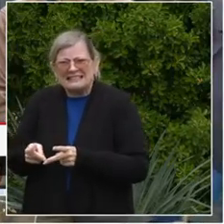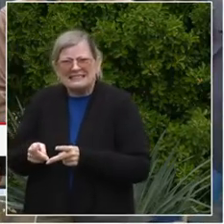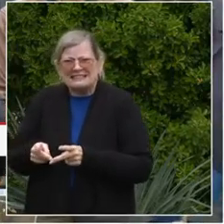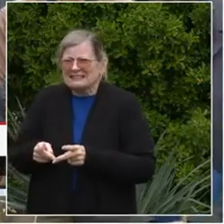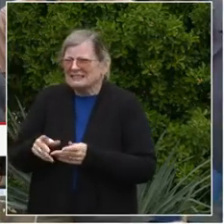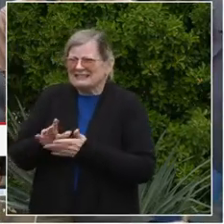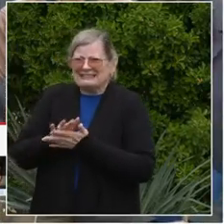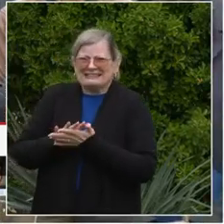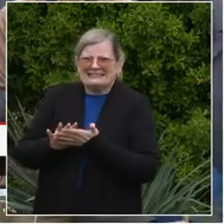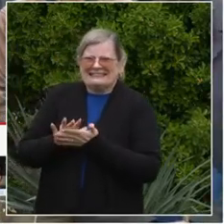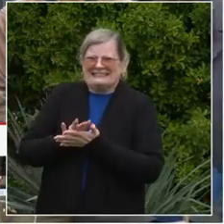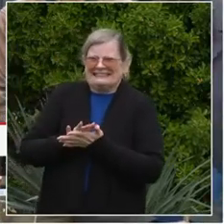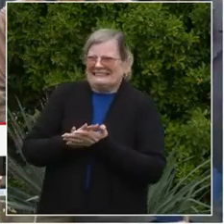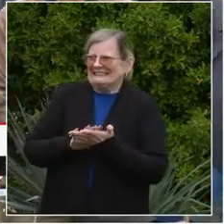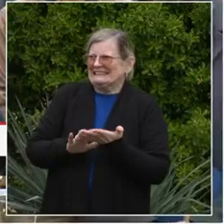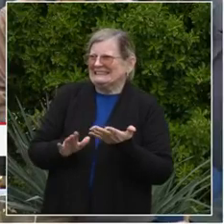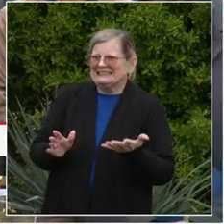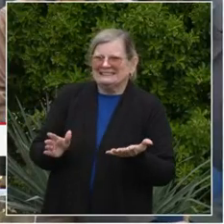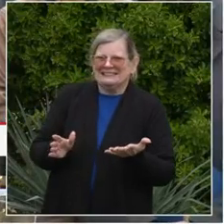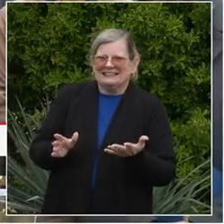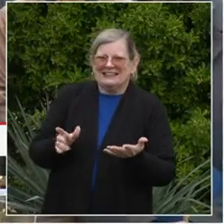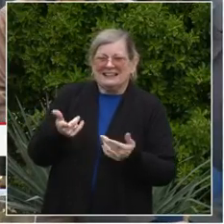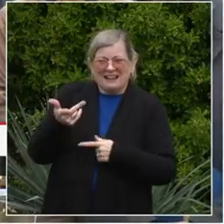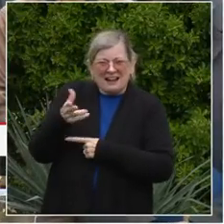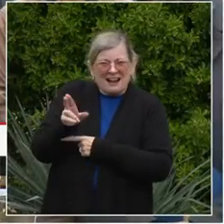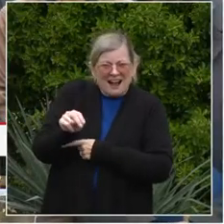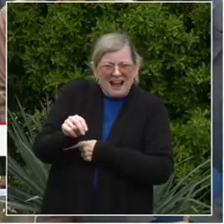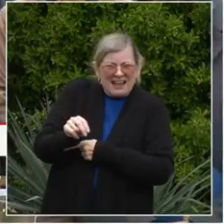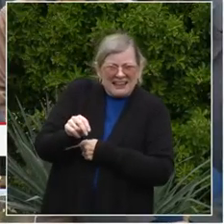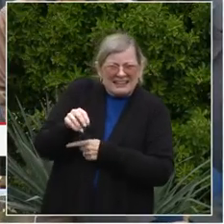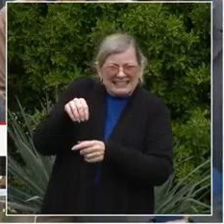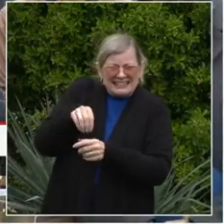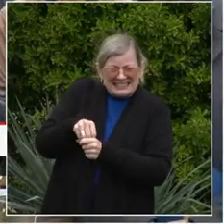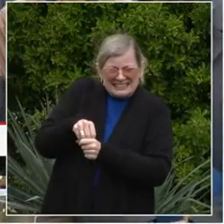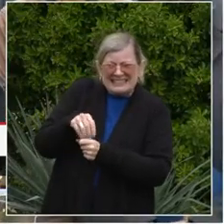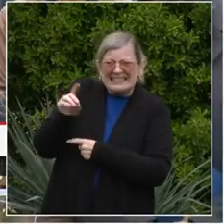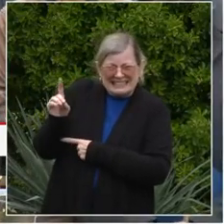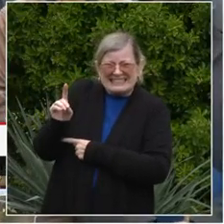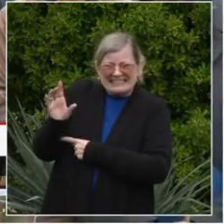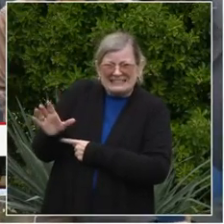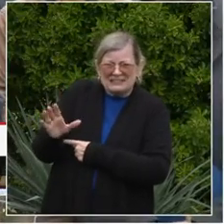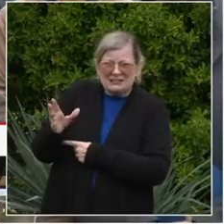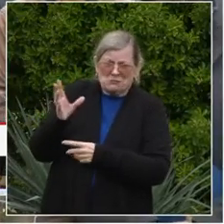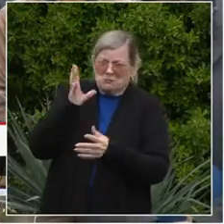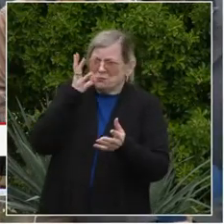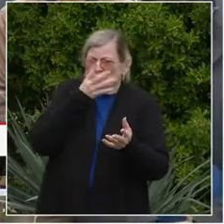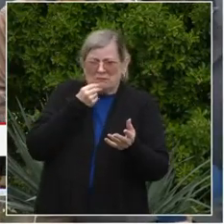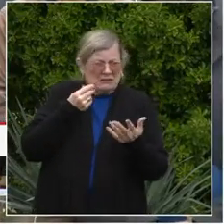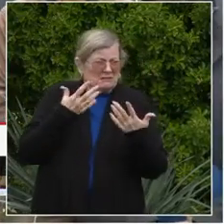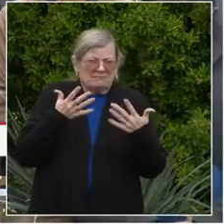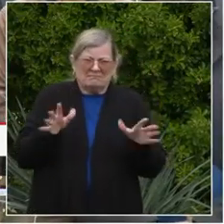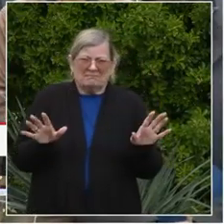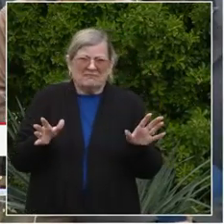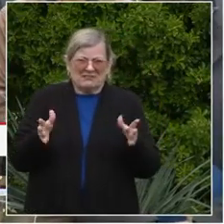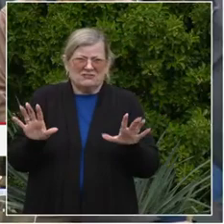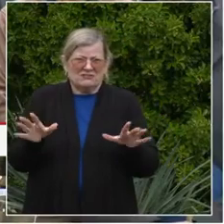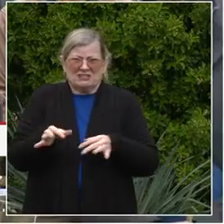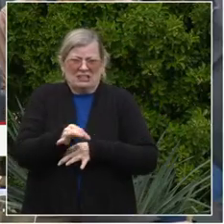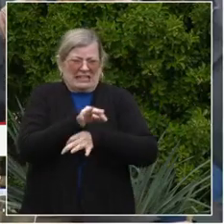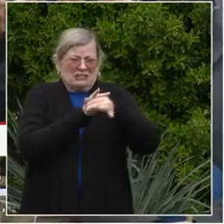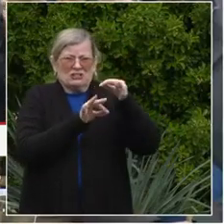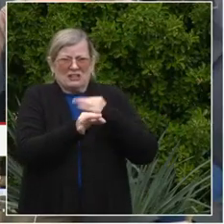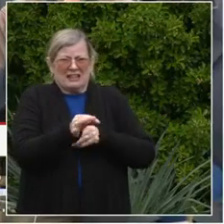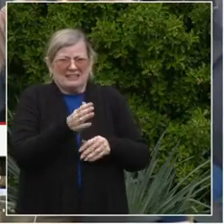Charlie? Our firearms that are in D.C., they pretty much just exchange hands. And you may